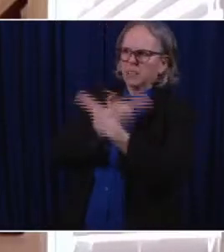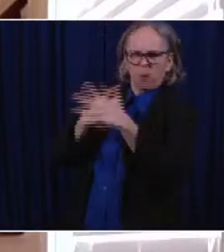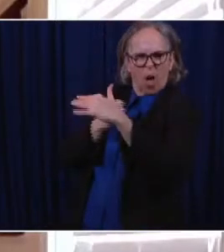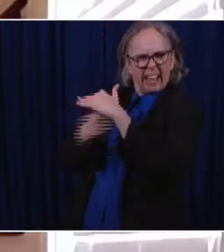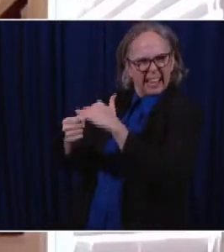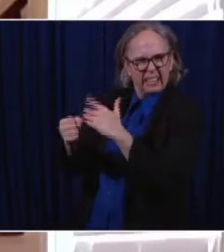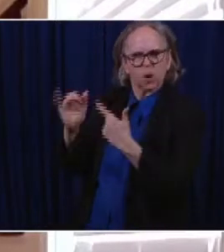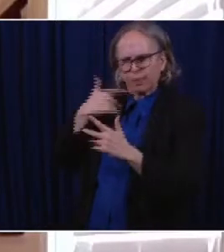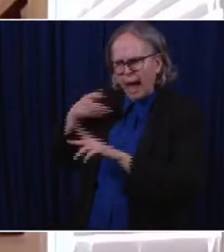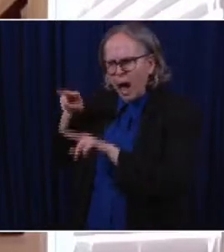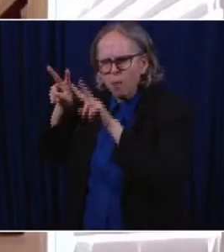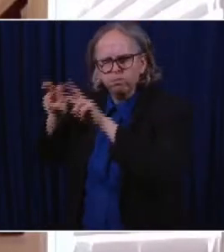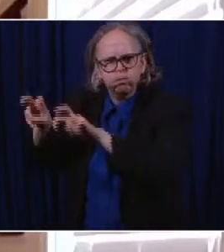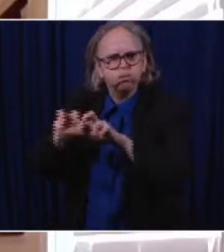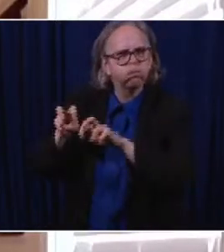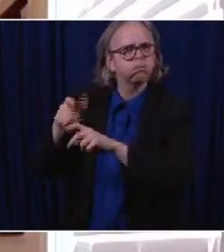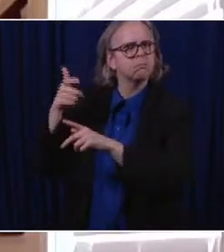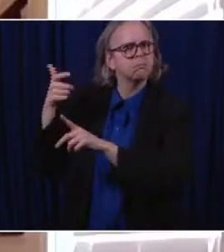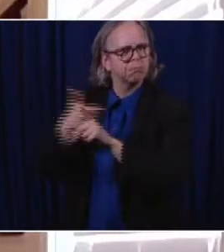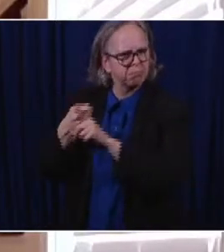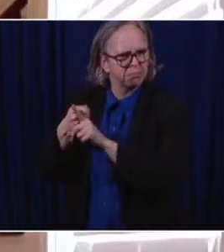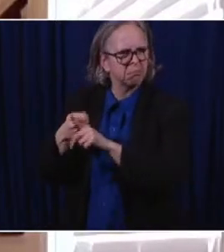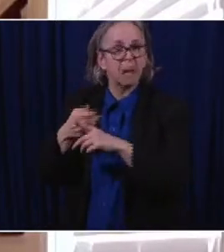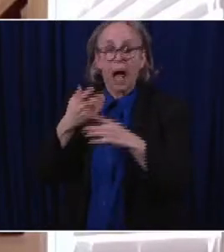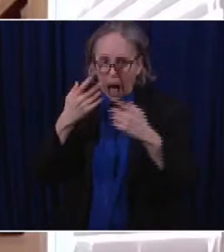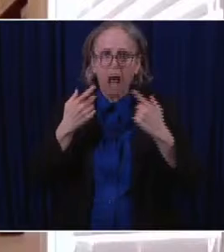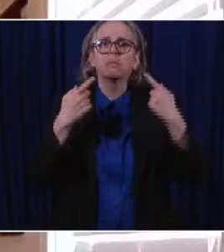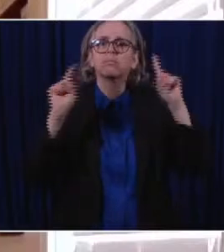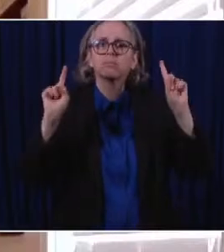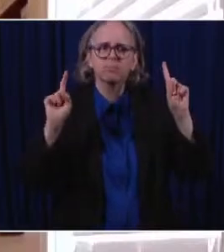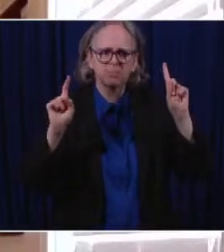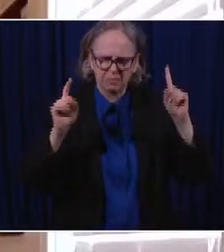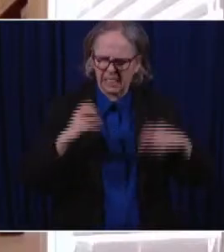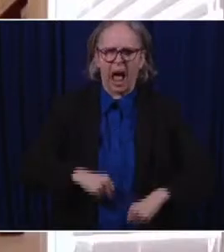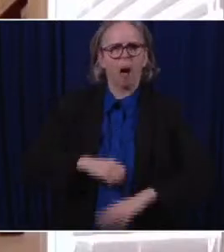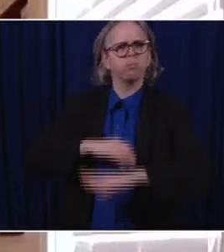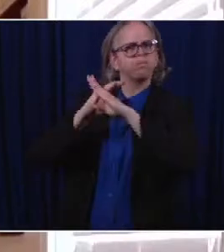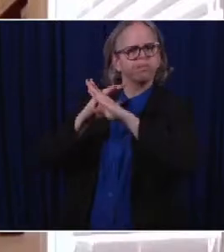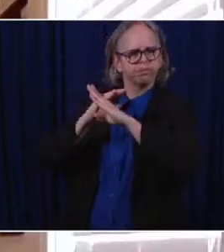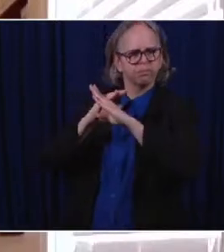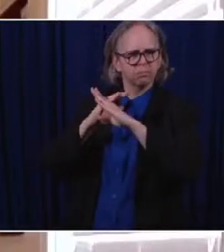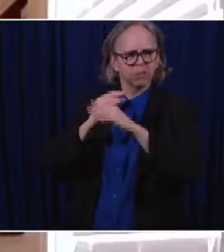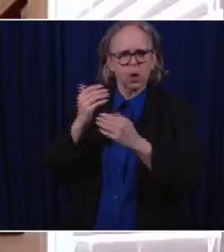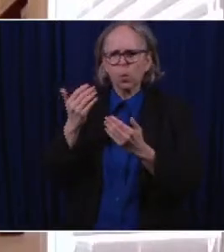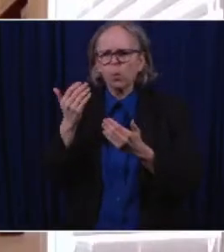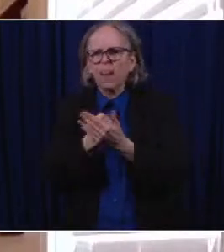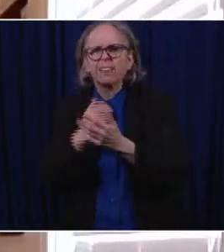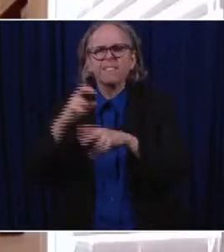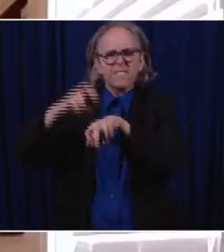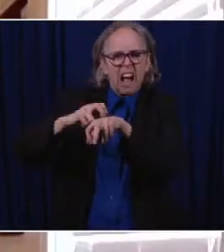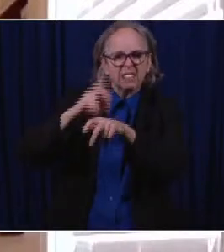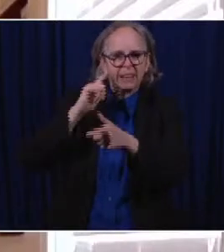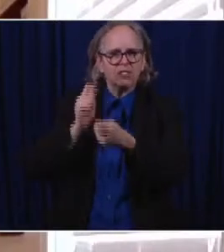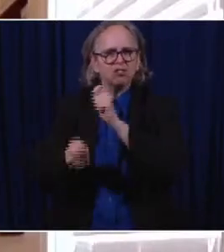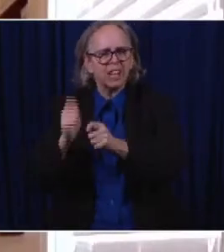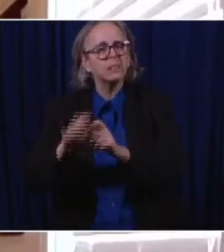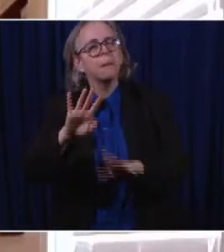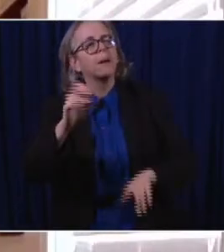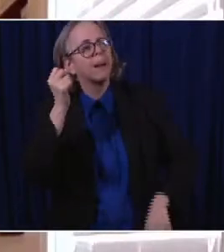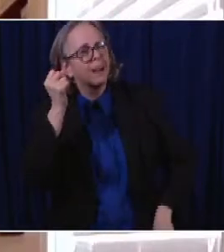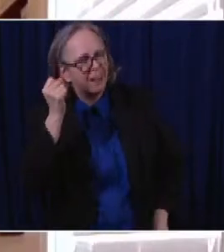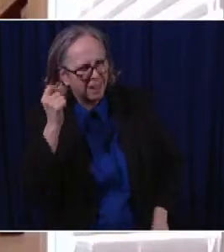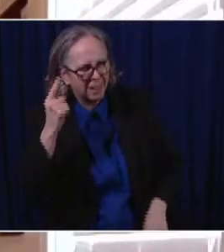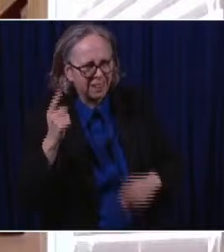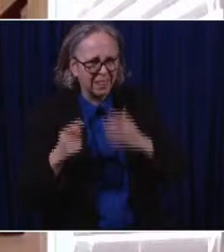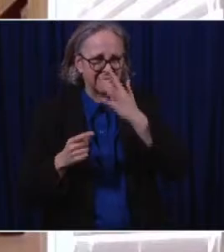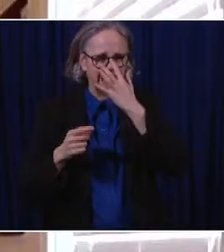these variants in the real world. But very wisely, the companies are not sitting